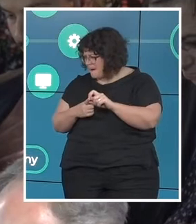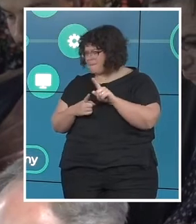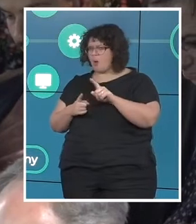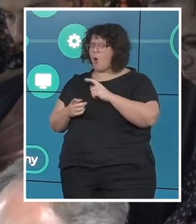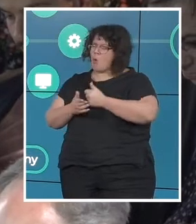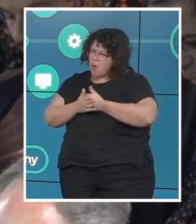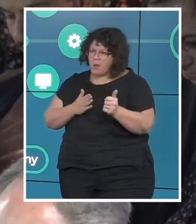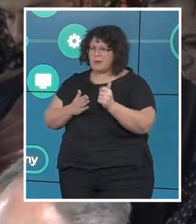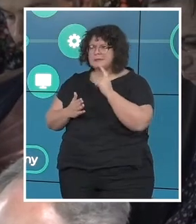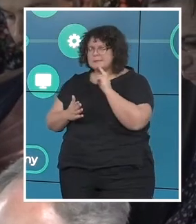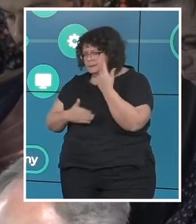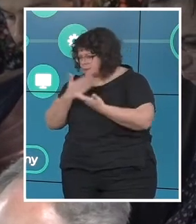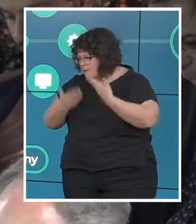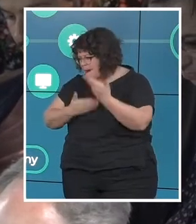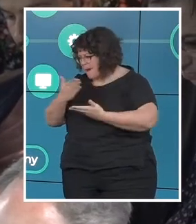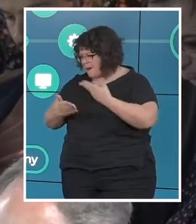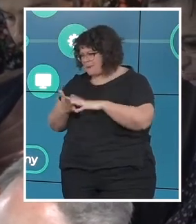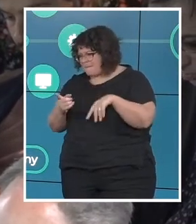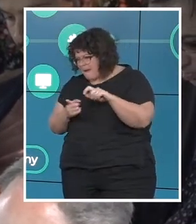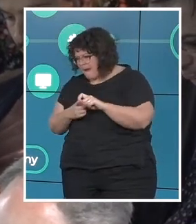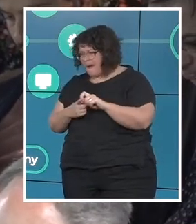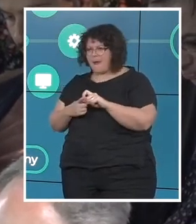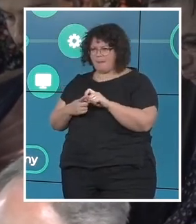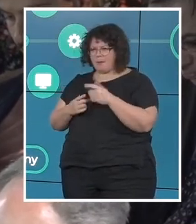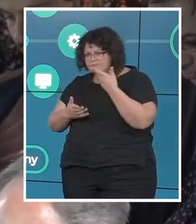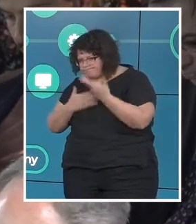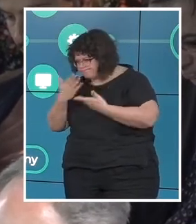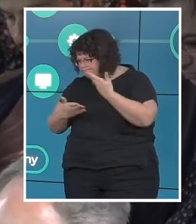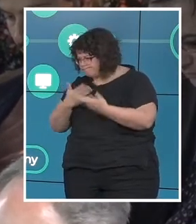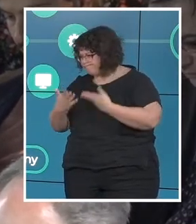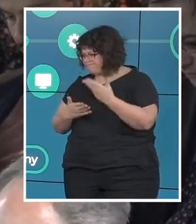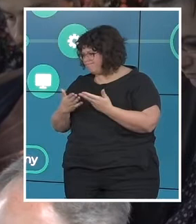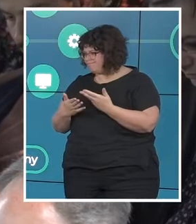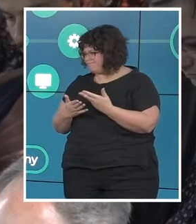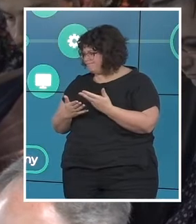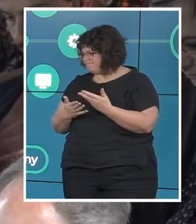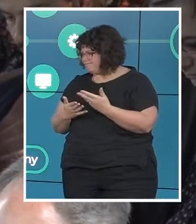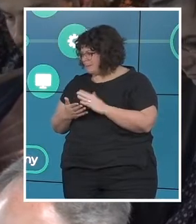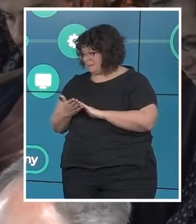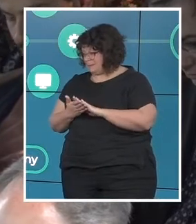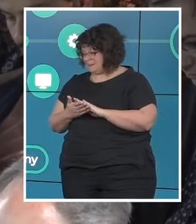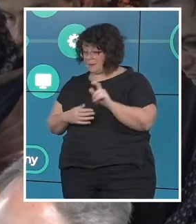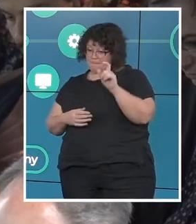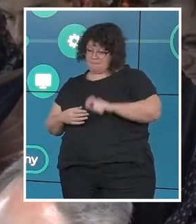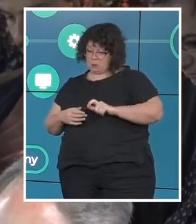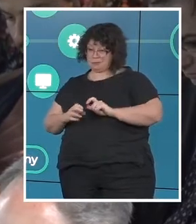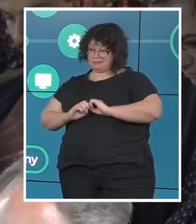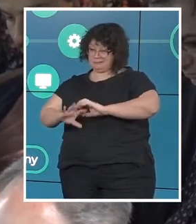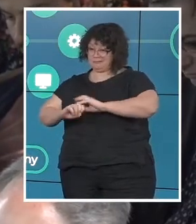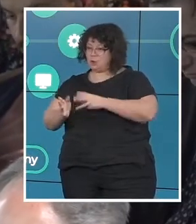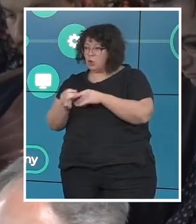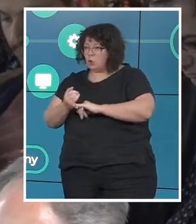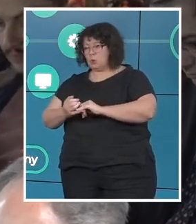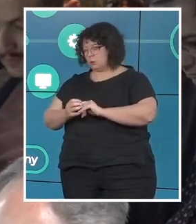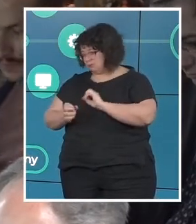conveyed. And so the person that's presenting the news talks about what the map is telling you. That is then subtitled, and people can access what the